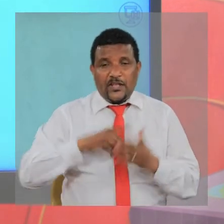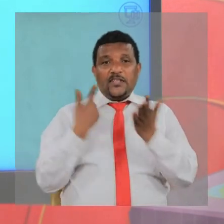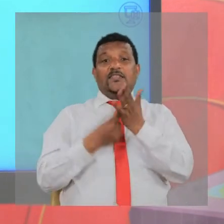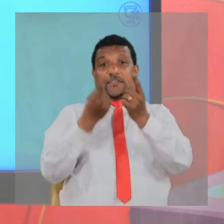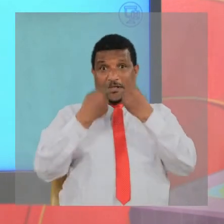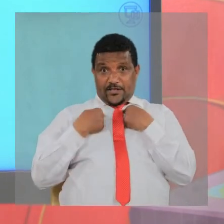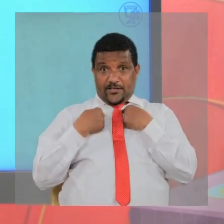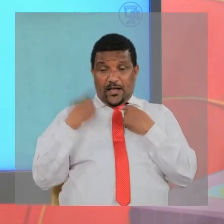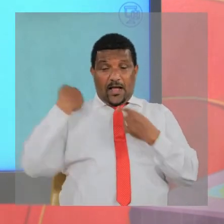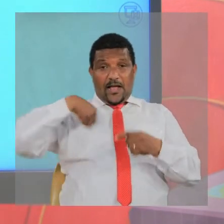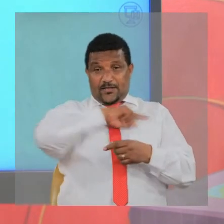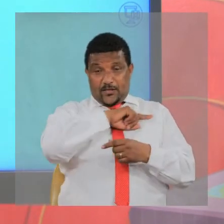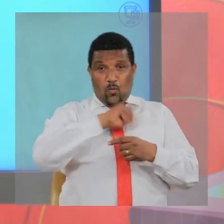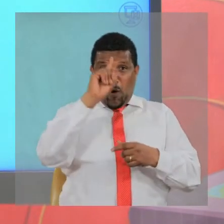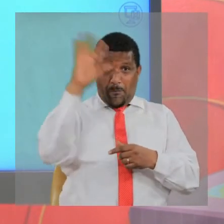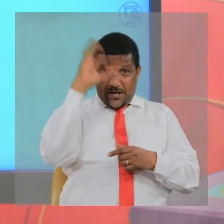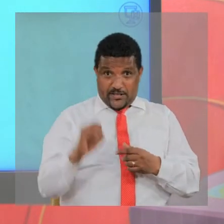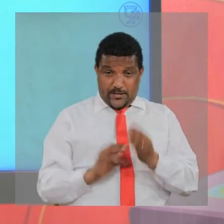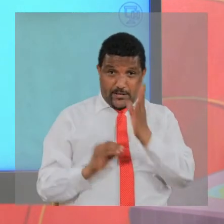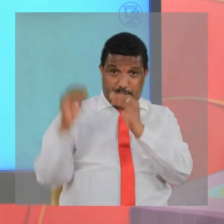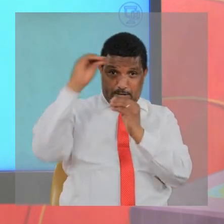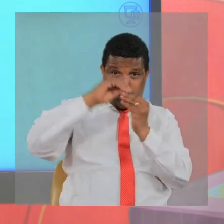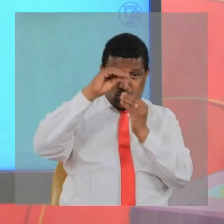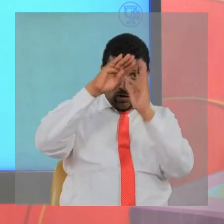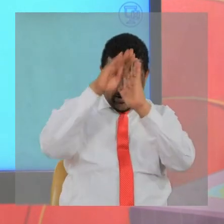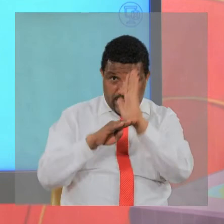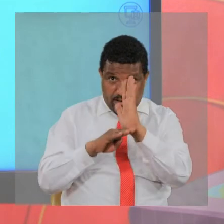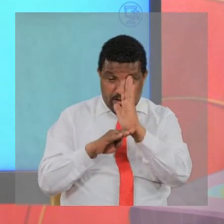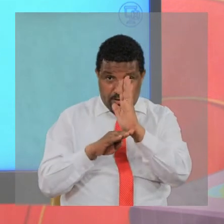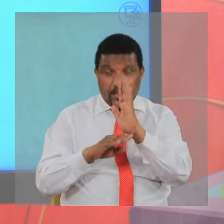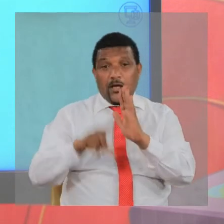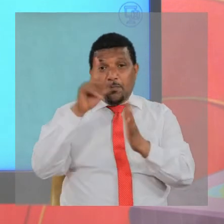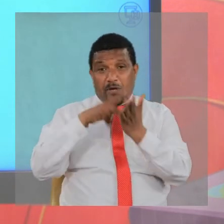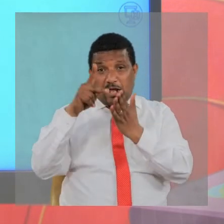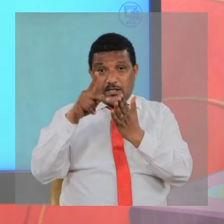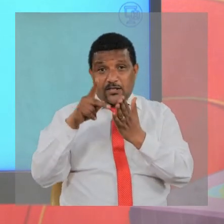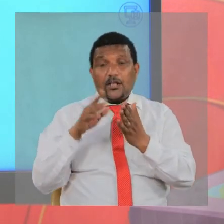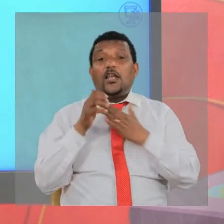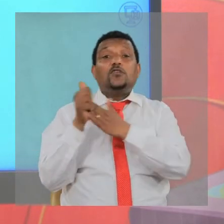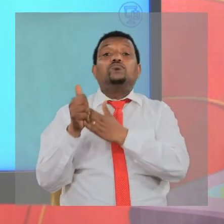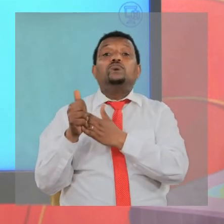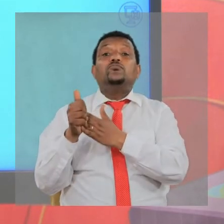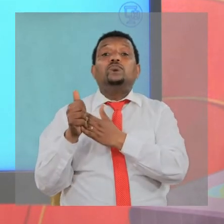This tells us a 1% increase or decrease in price leads to